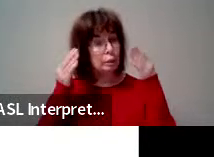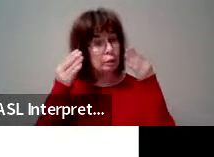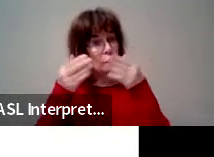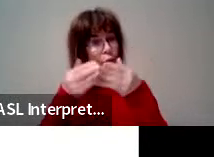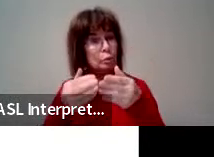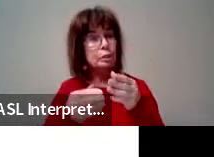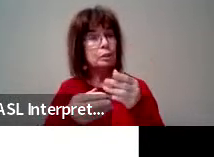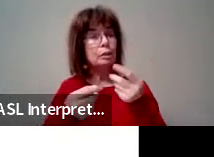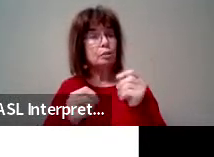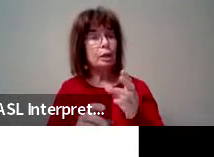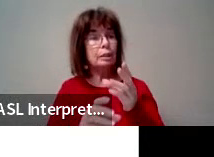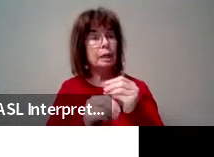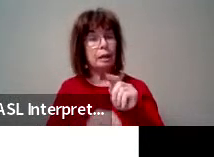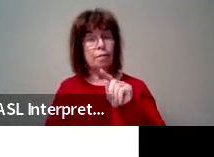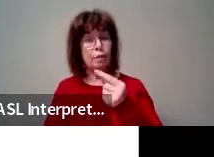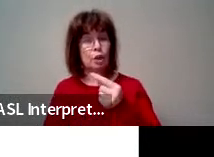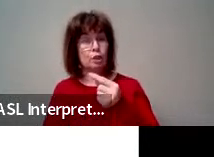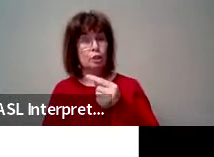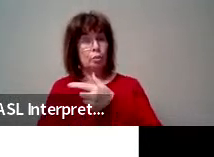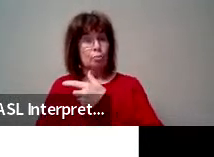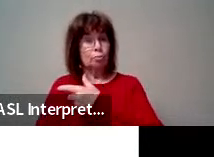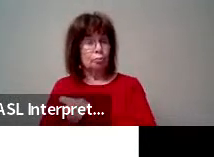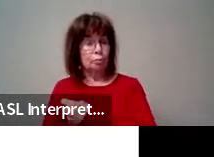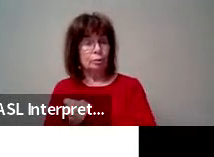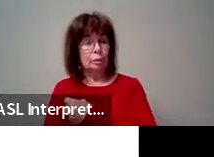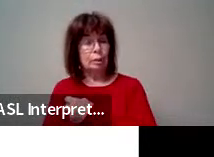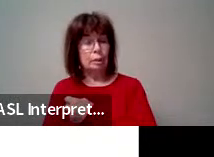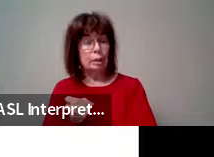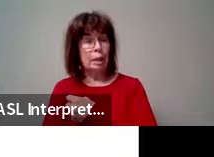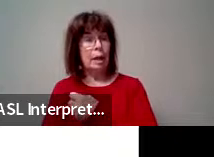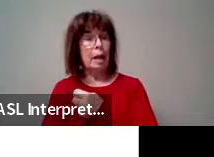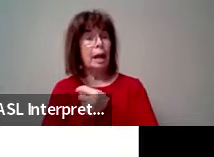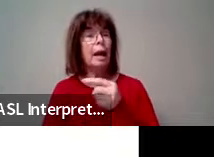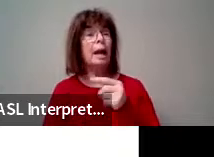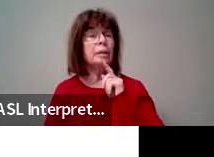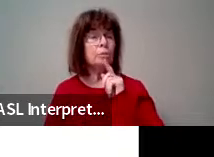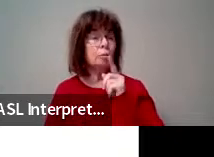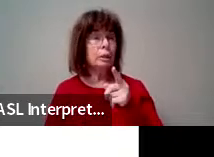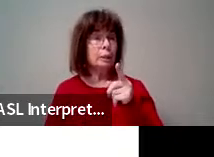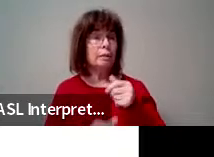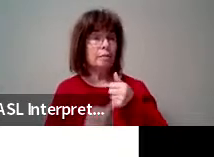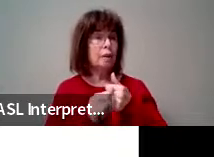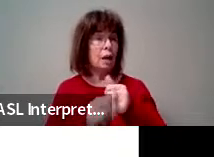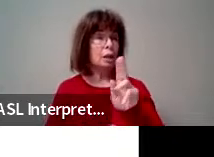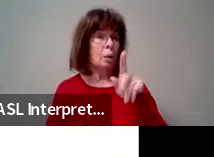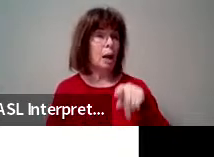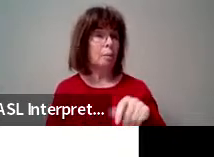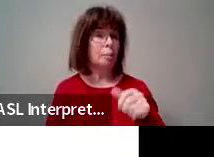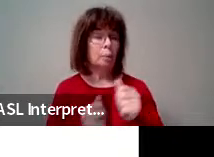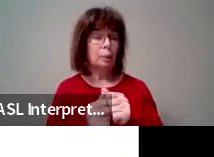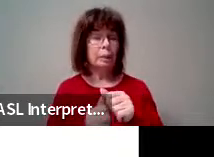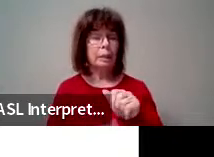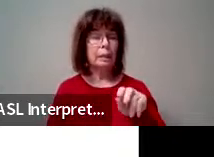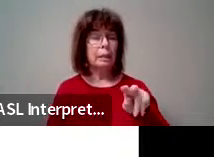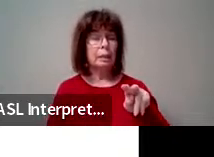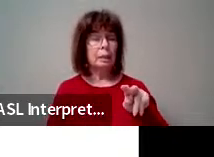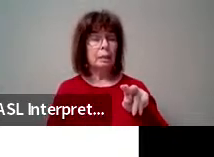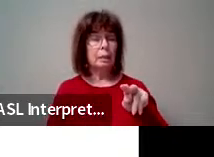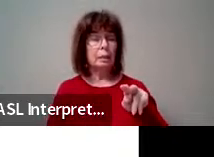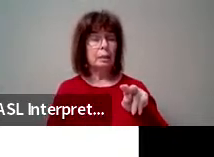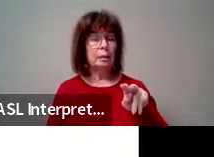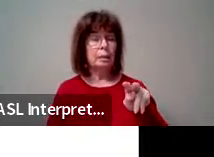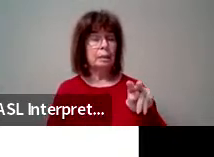to get first doses out there and then really following up with individuals